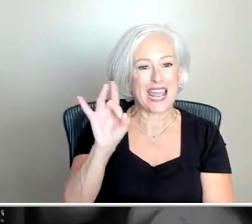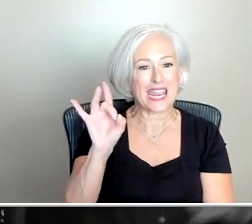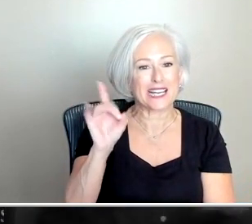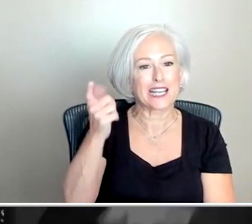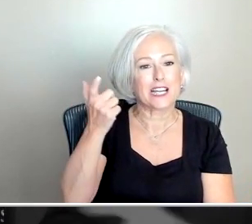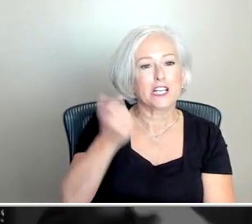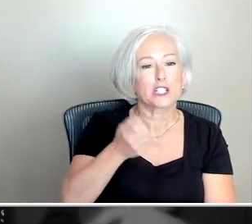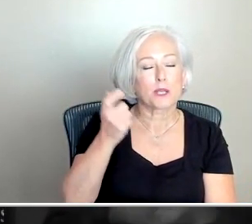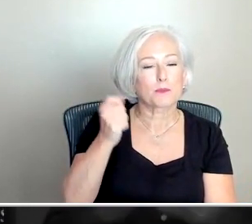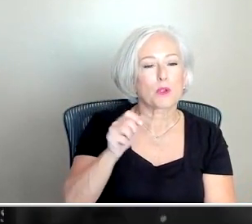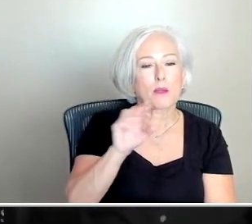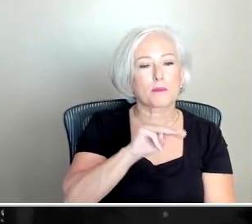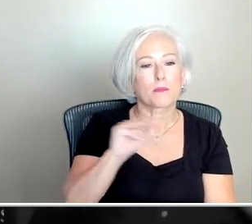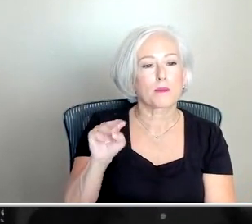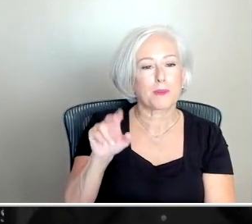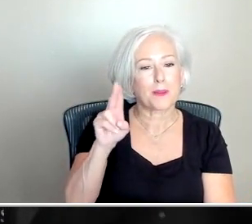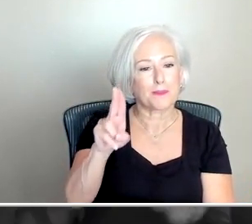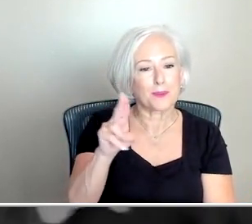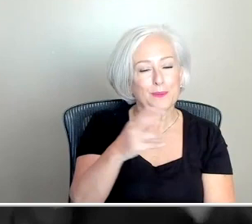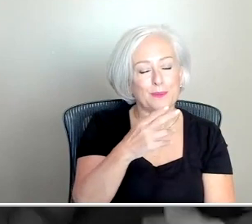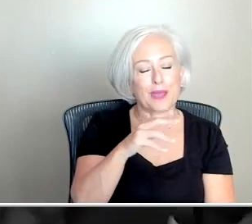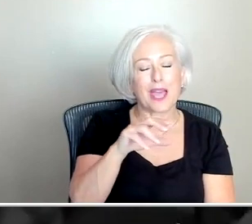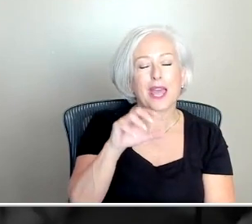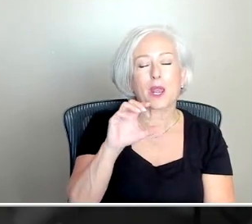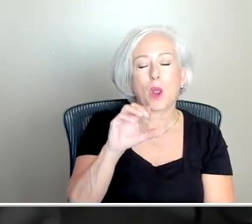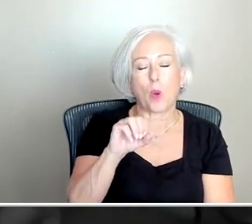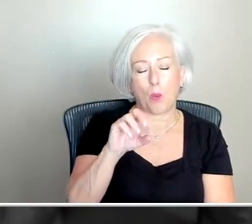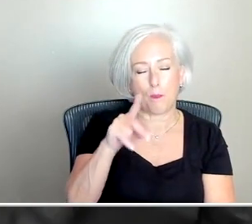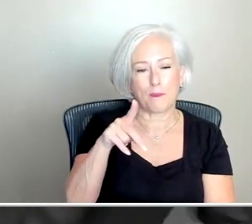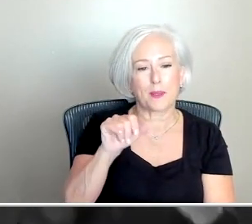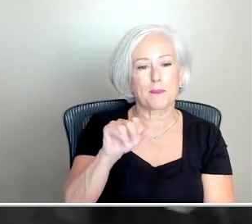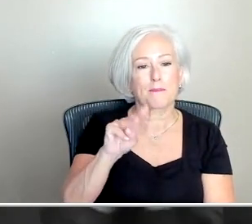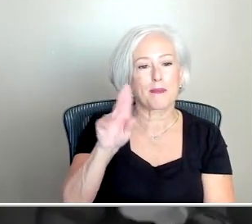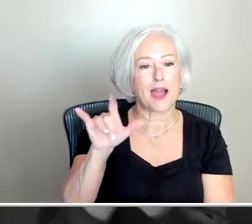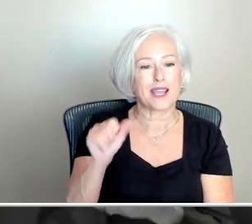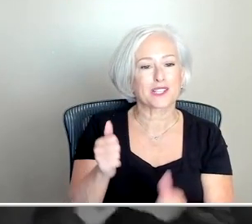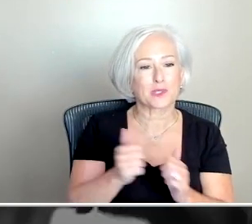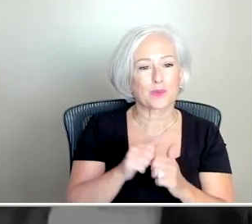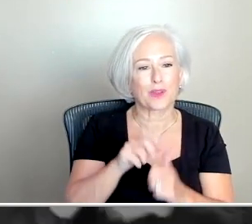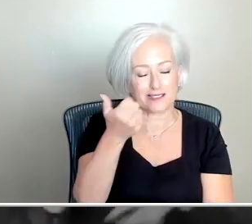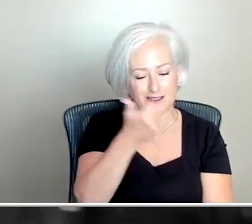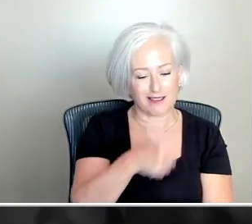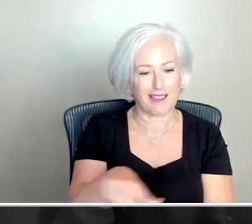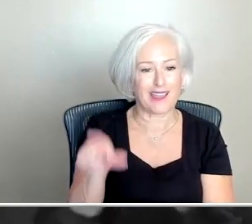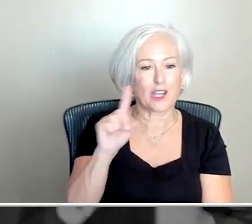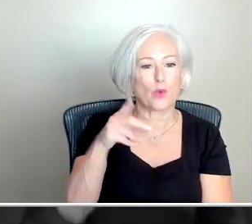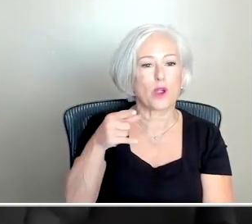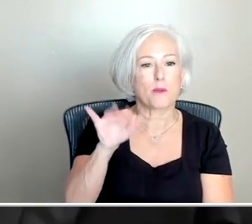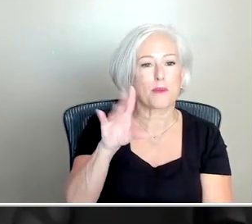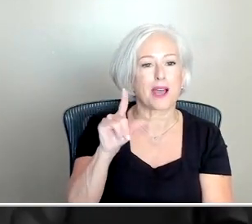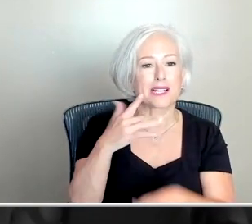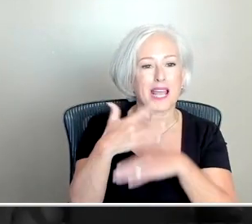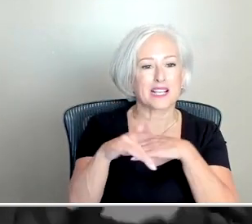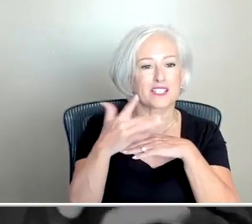and Open Mics with Dr. Stites podcasts. Now, everywhere podcasts are available.